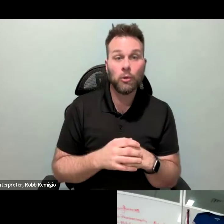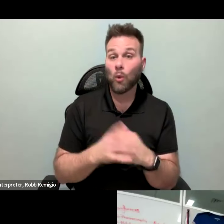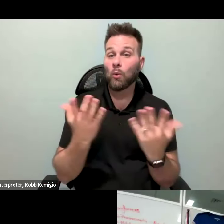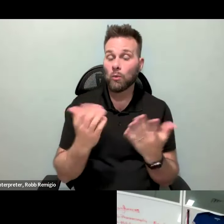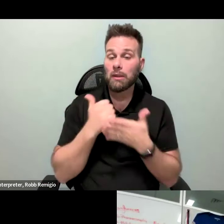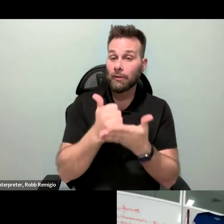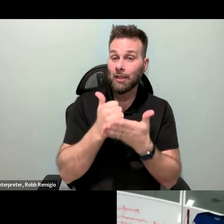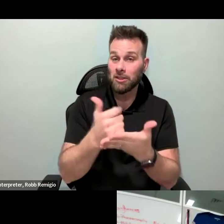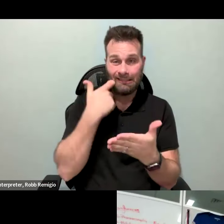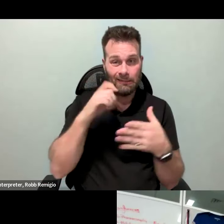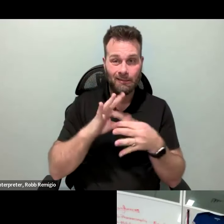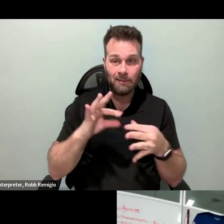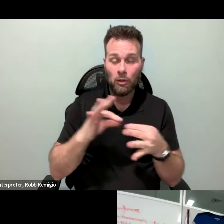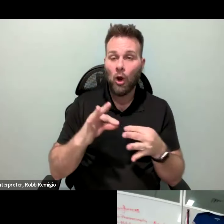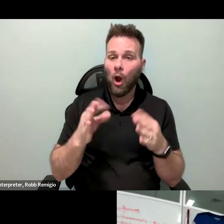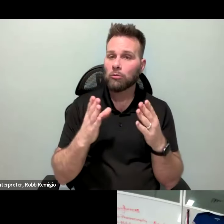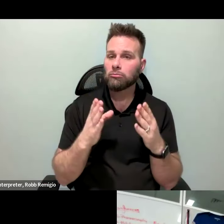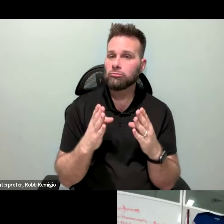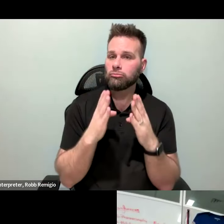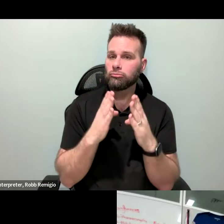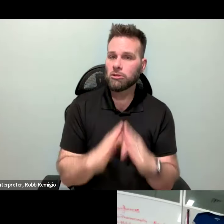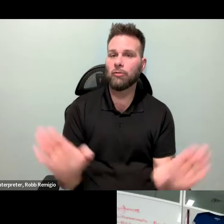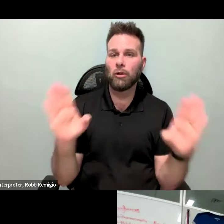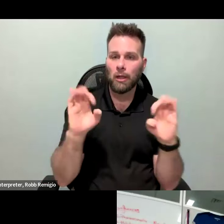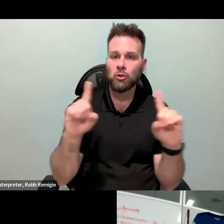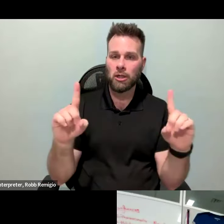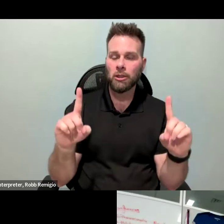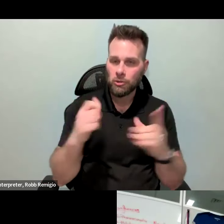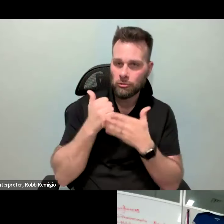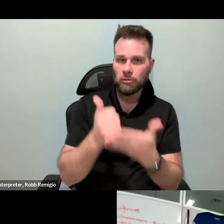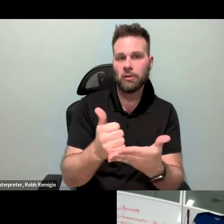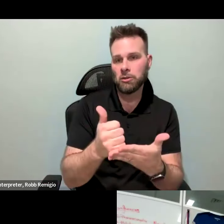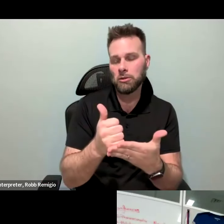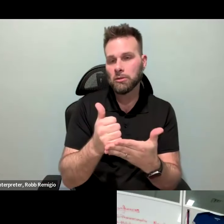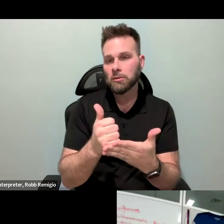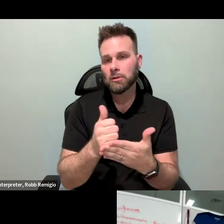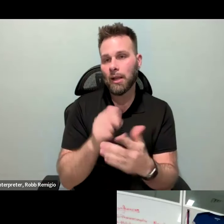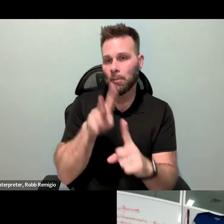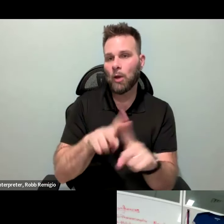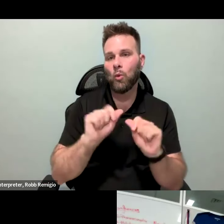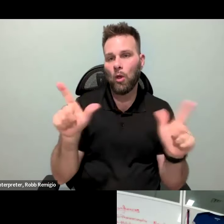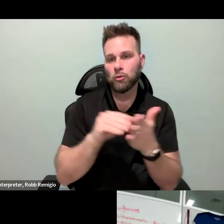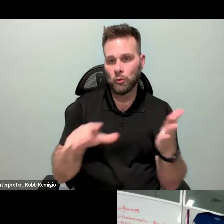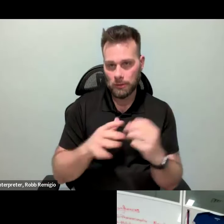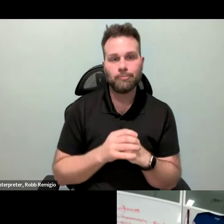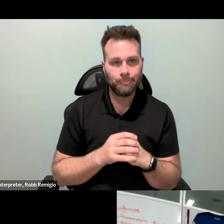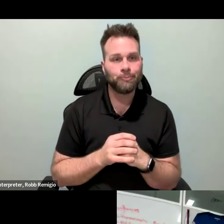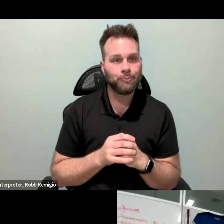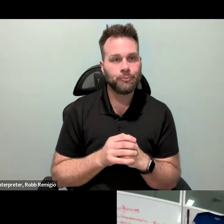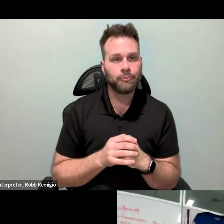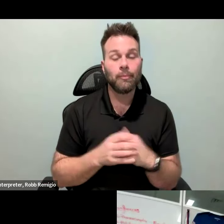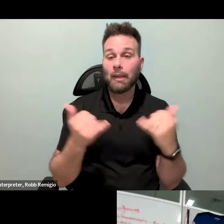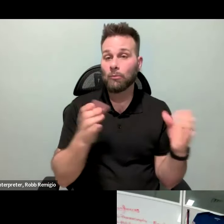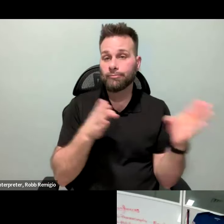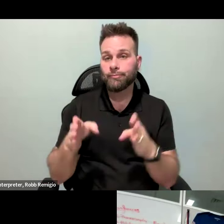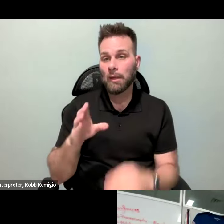are regular ed interventions available to all students. Thank you so much. I'm going to go to iPhone.